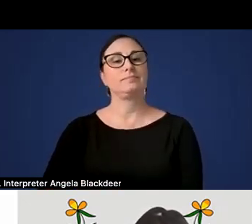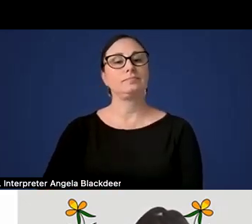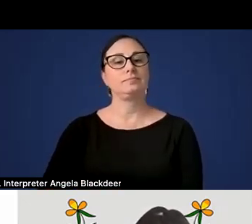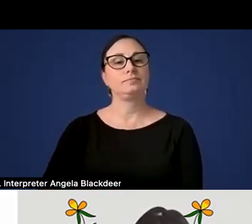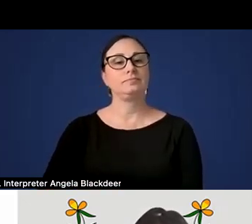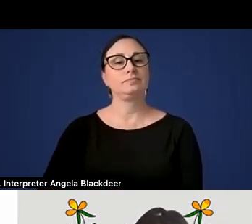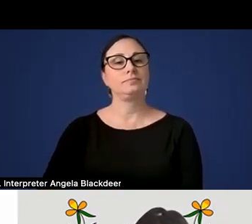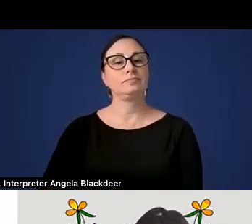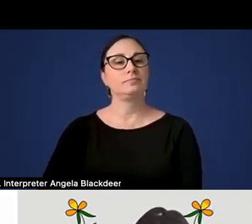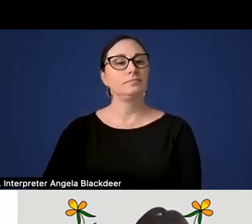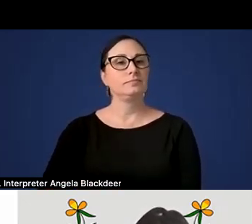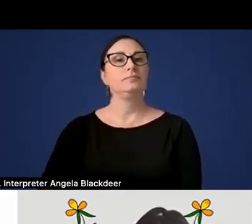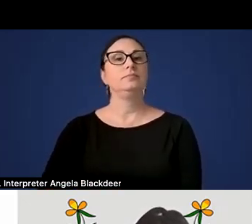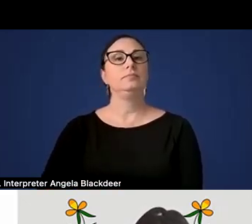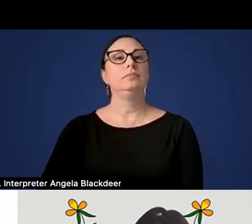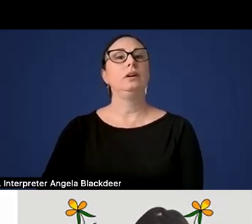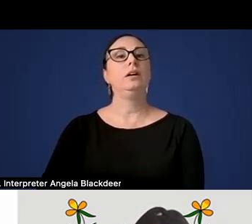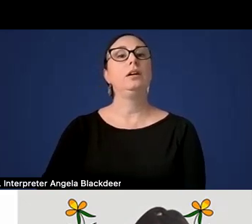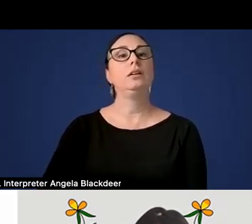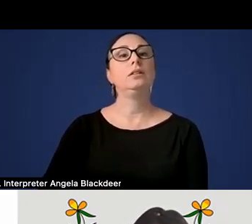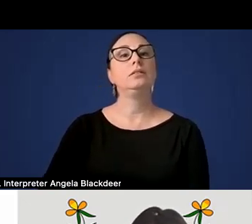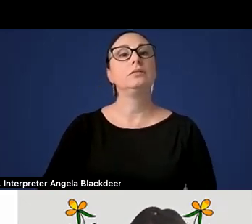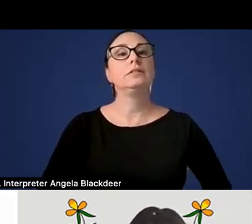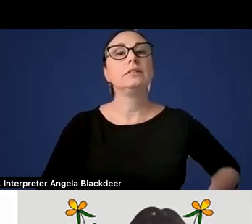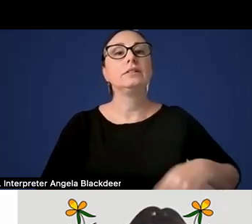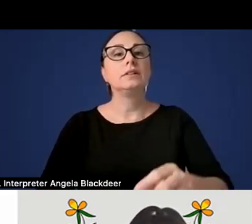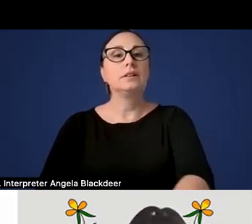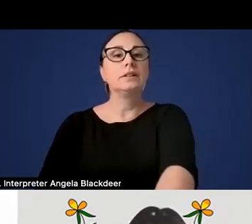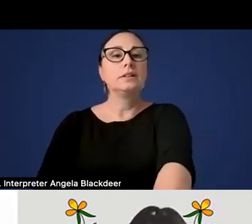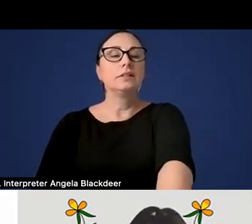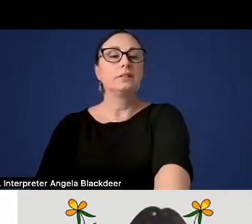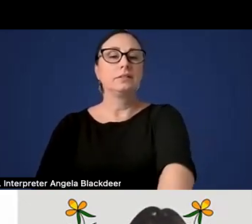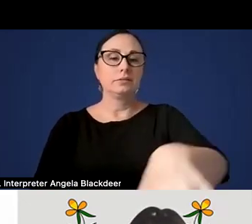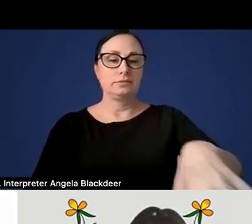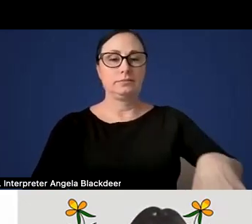And these are open questions to all three of my wonderful colleagues.